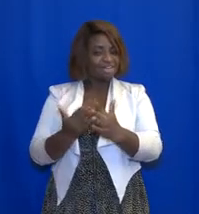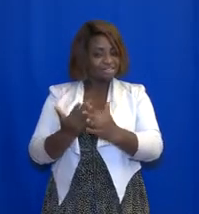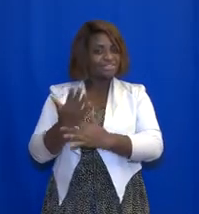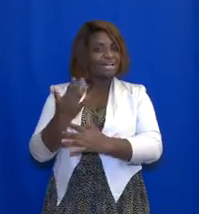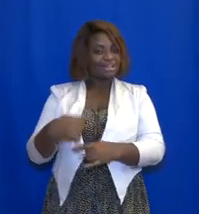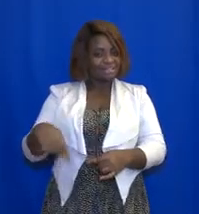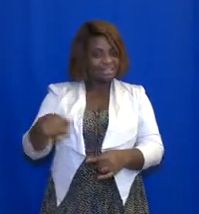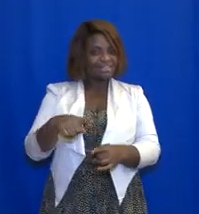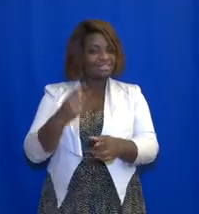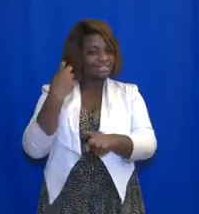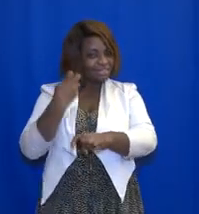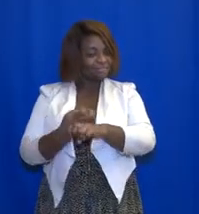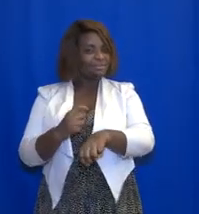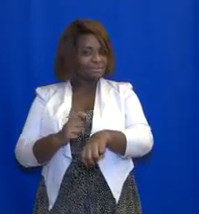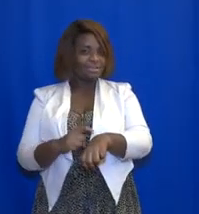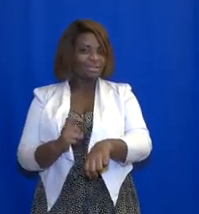this difficult period.